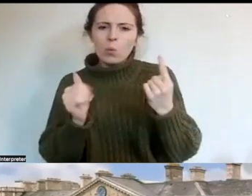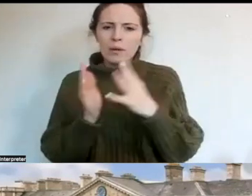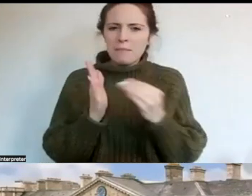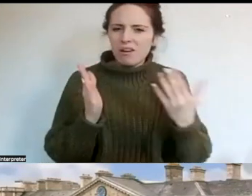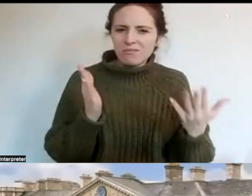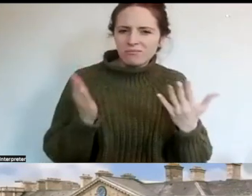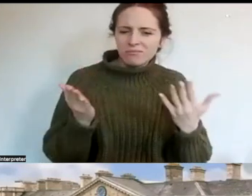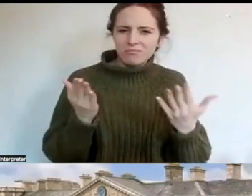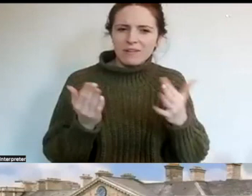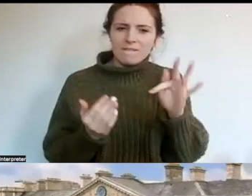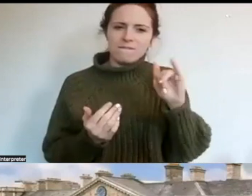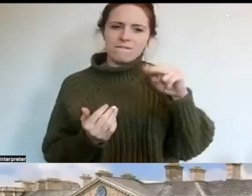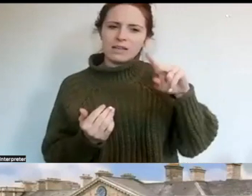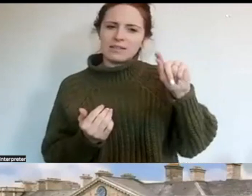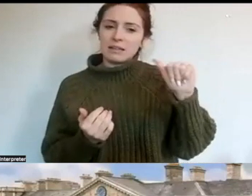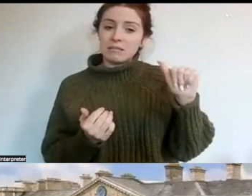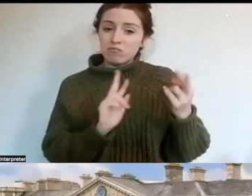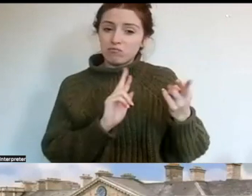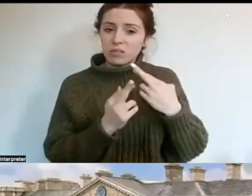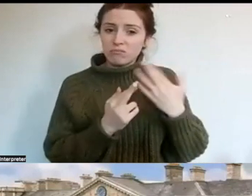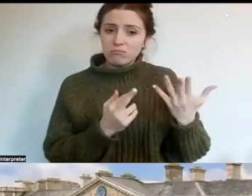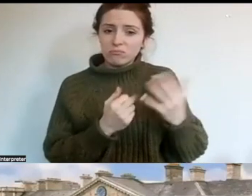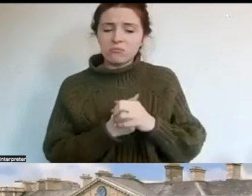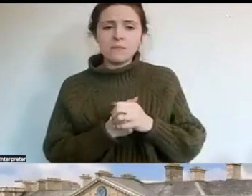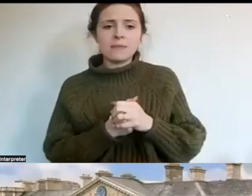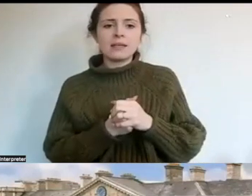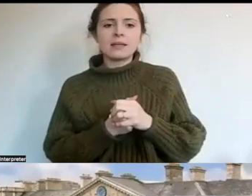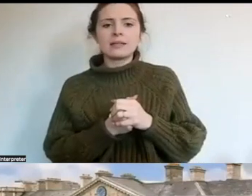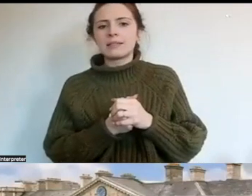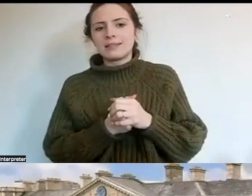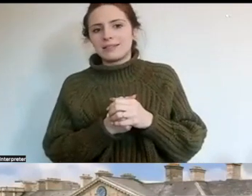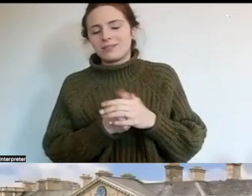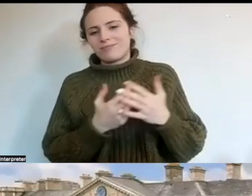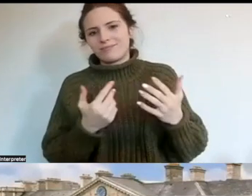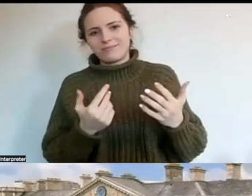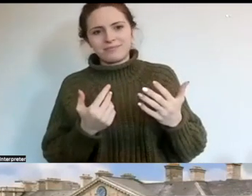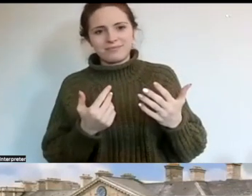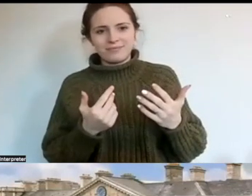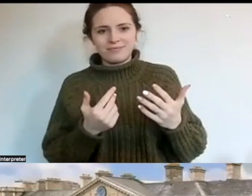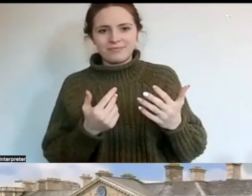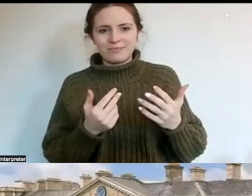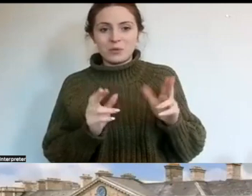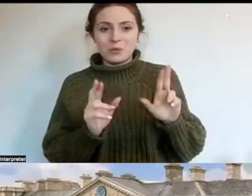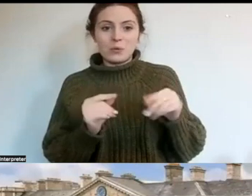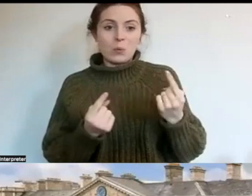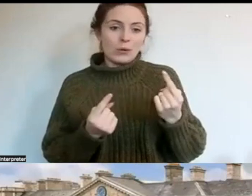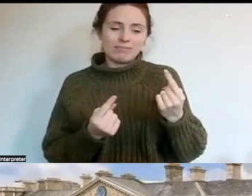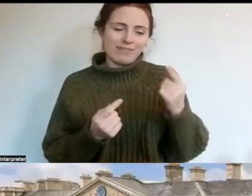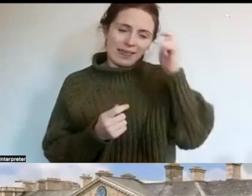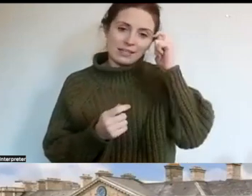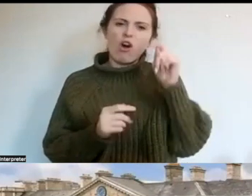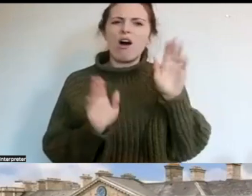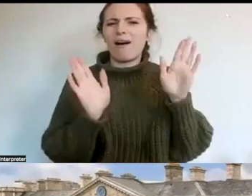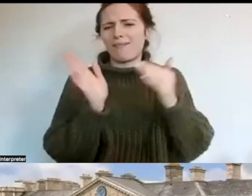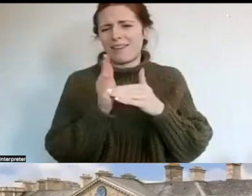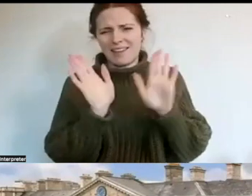take. I think, well, none of us imagine that this would be easy. None of us